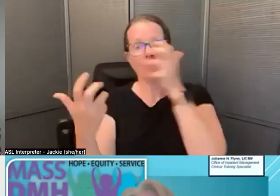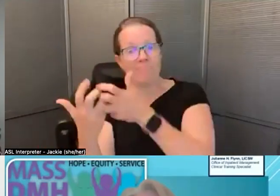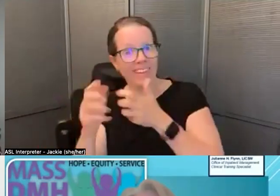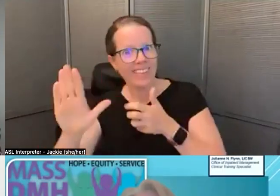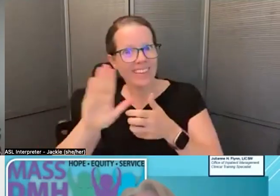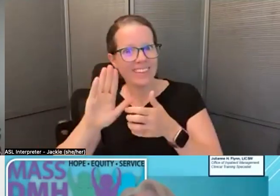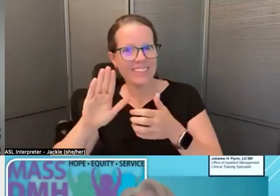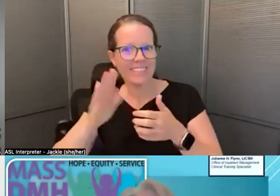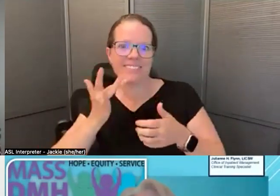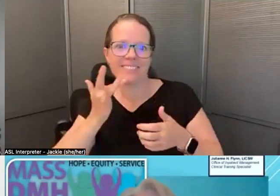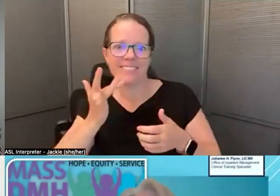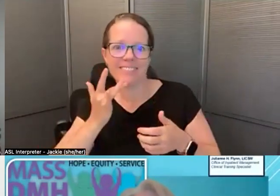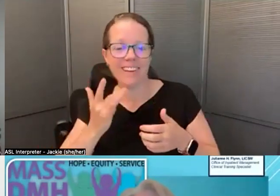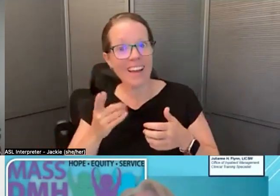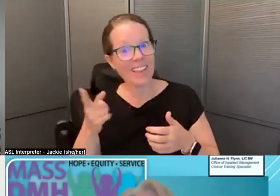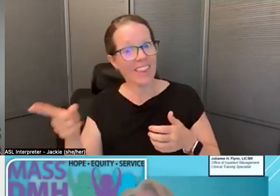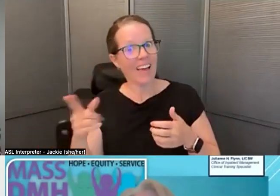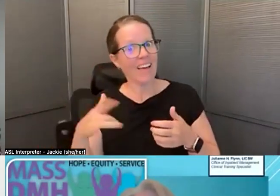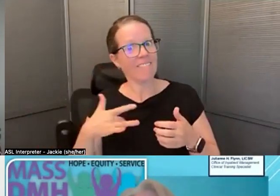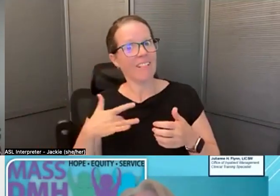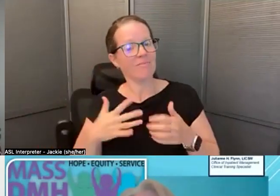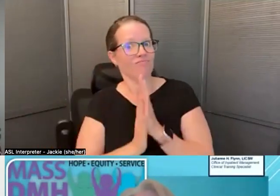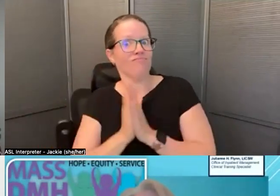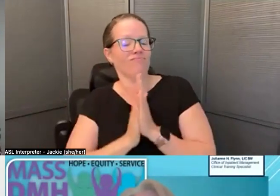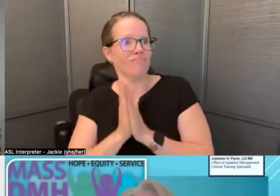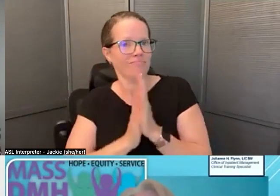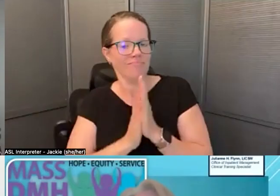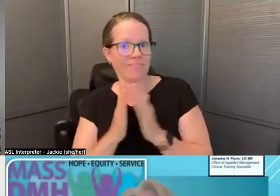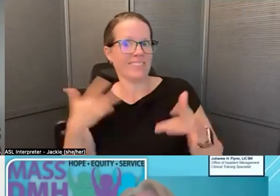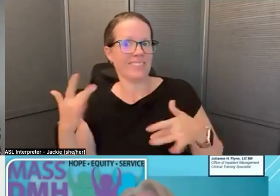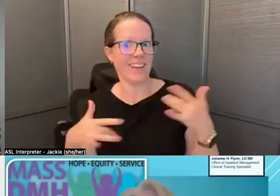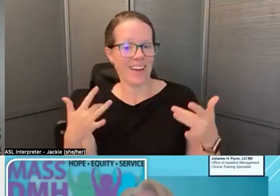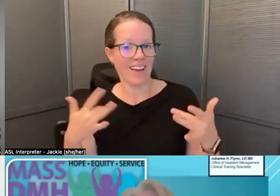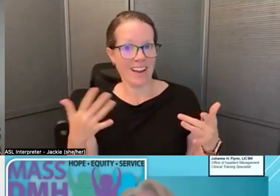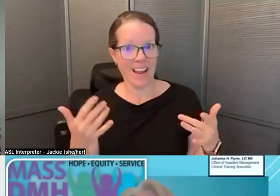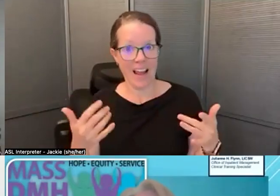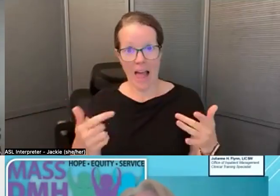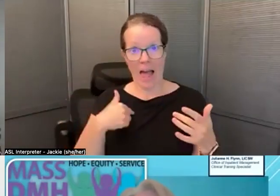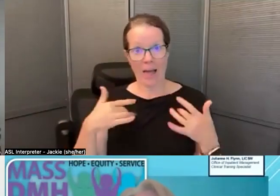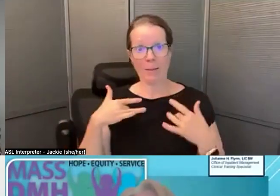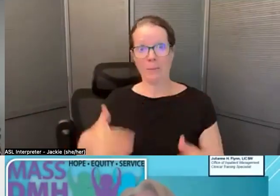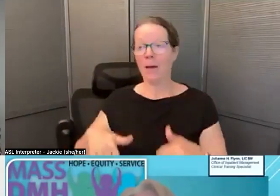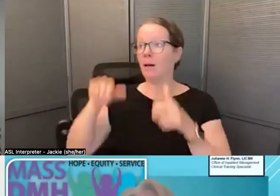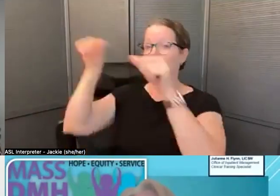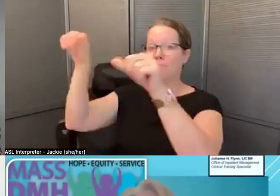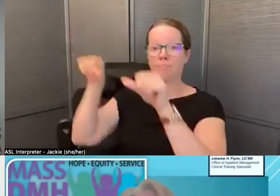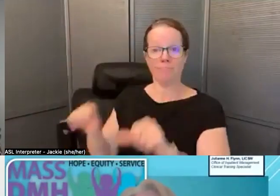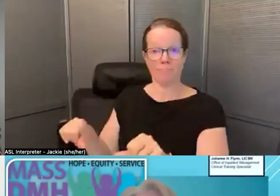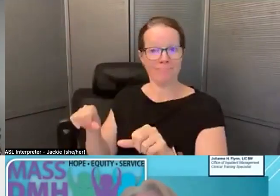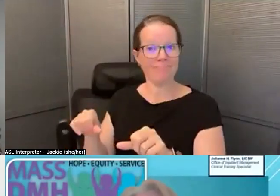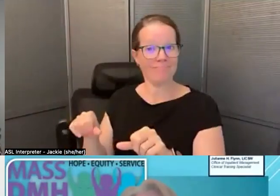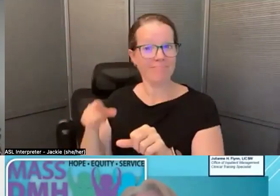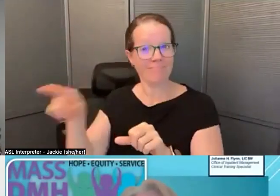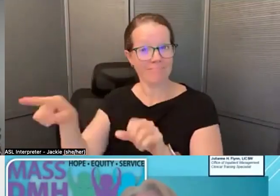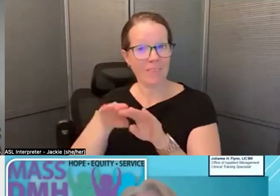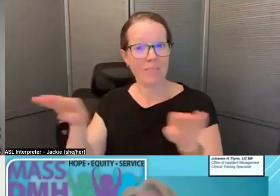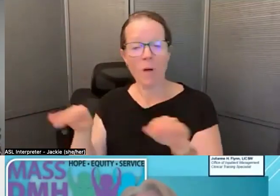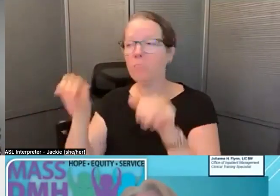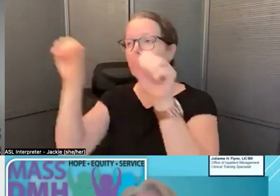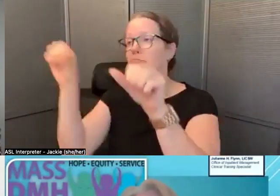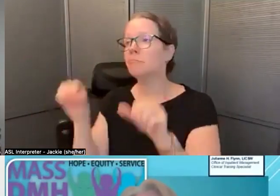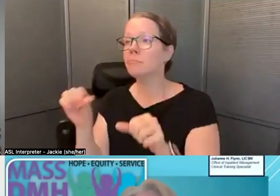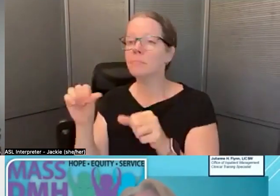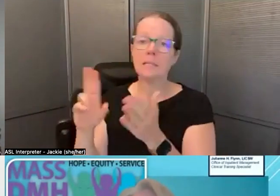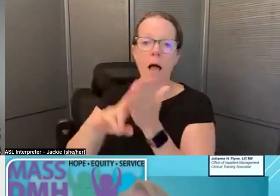sign everybody. Every time I would leave it, sign the post up and then come back and it was all filled out, So that made it a lot easier for